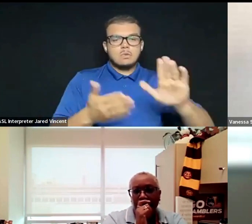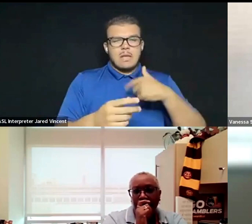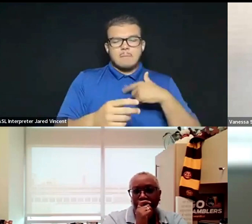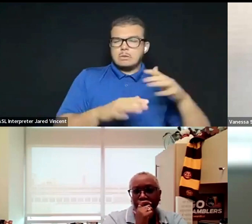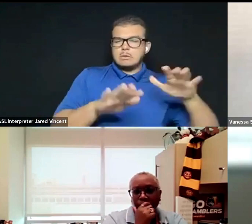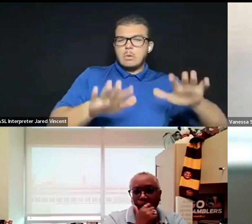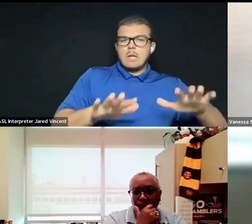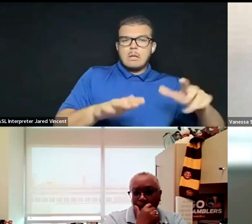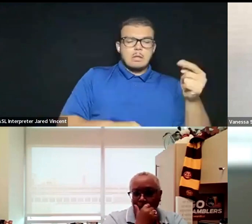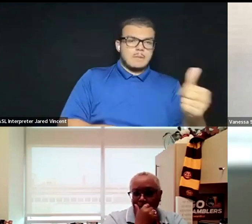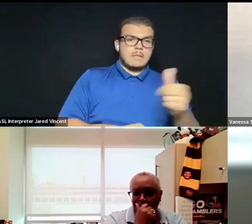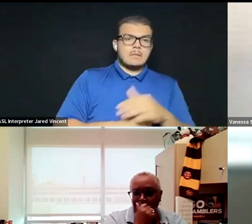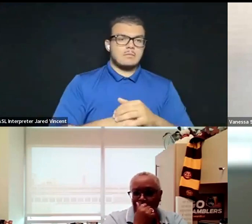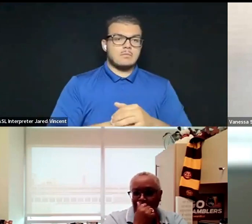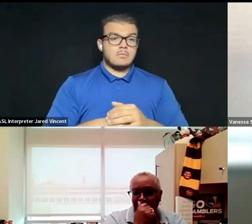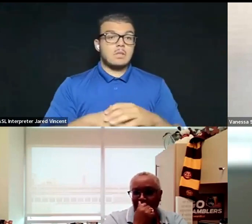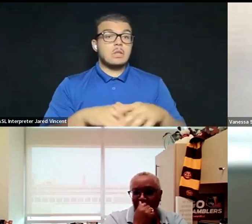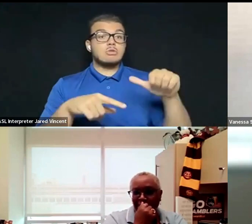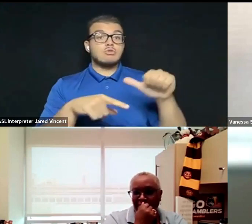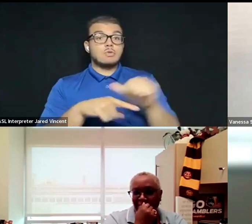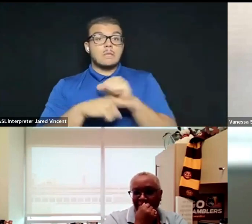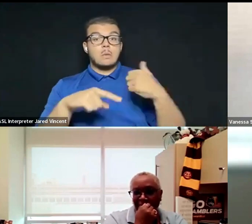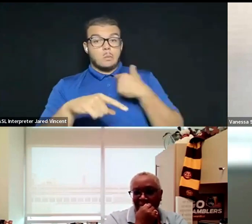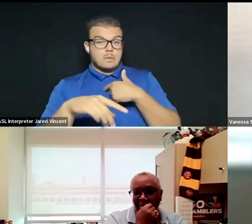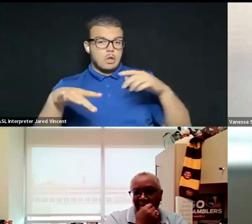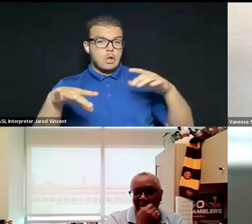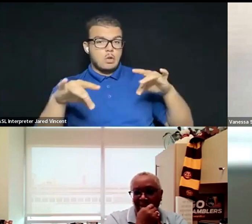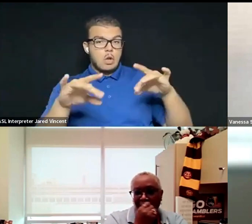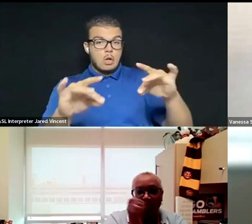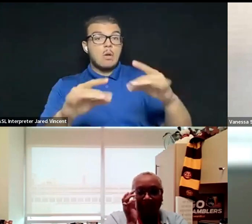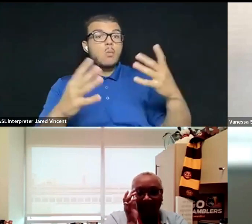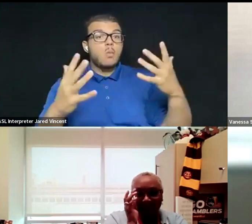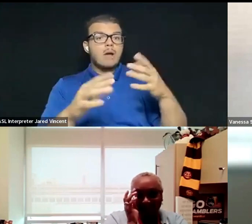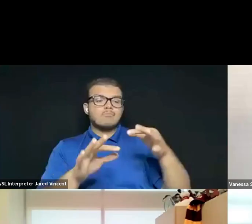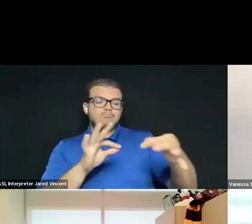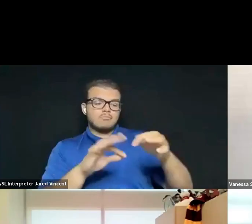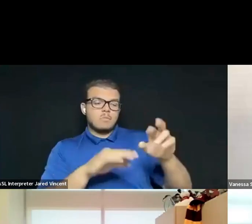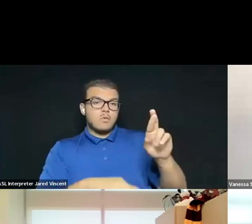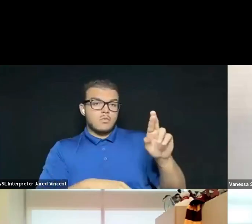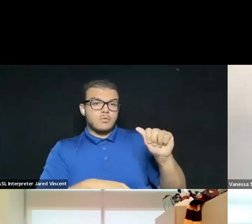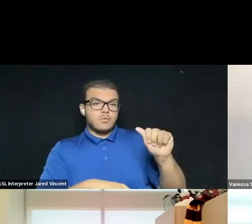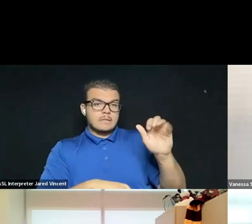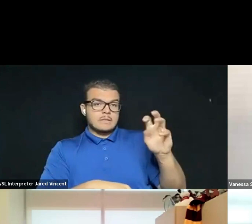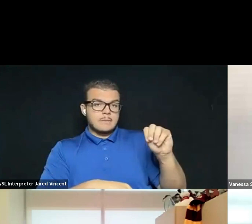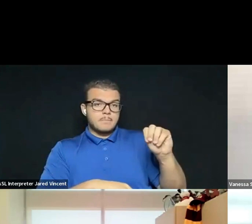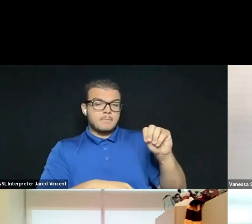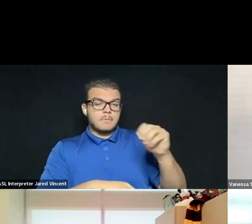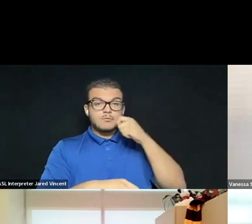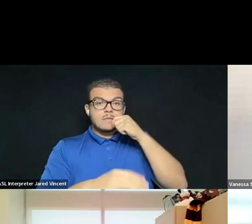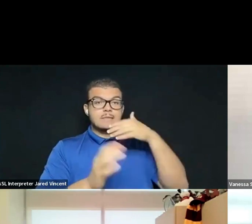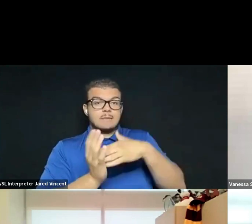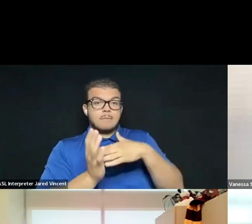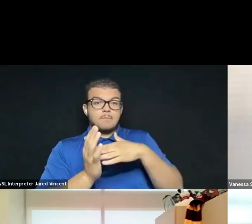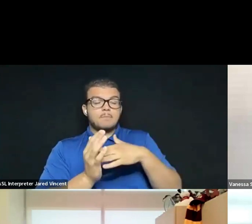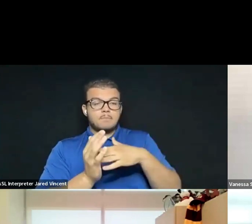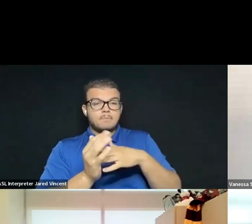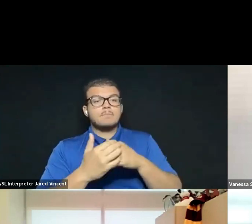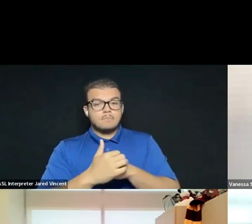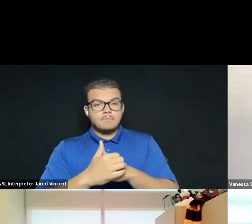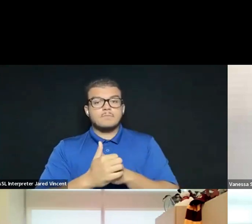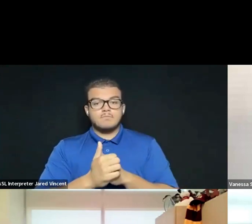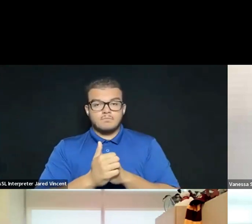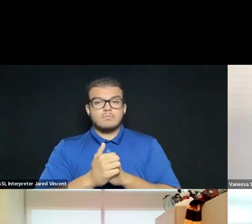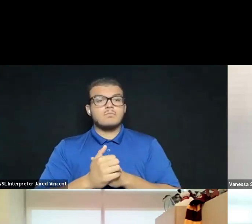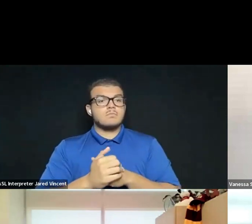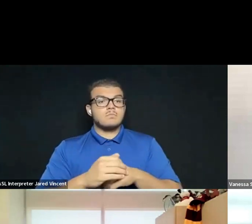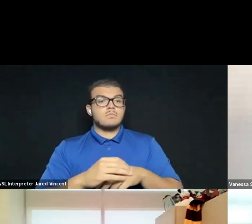Through the training, we learned the definition of racism. And so in that definition, we learned